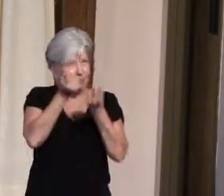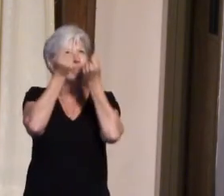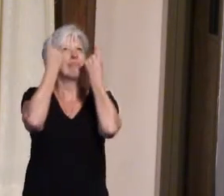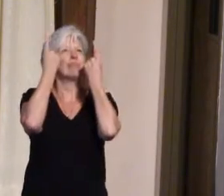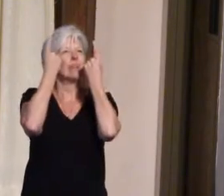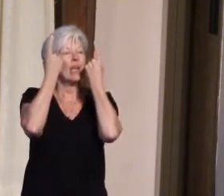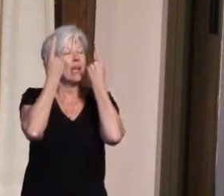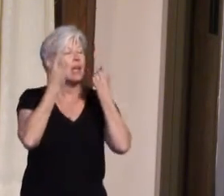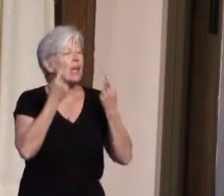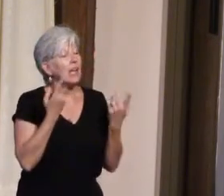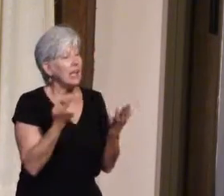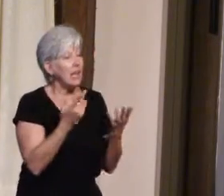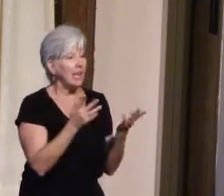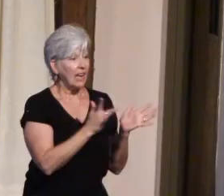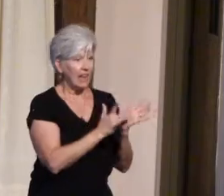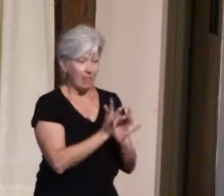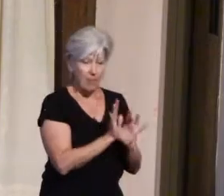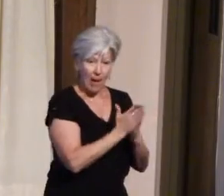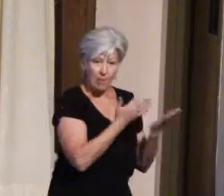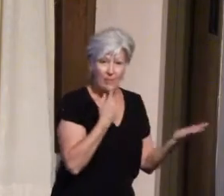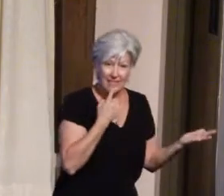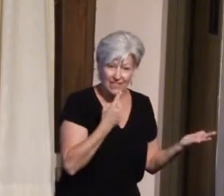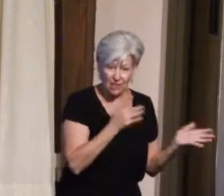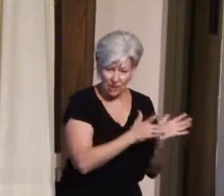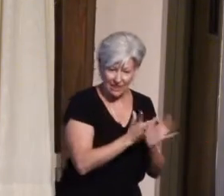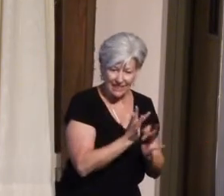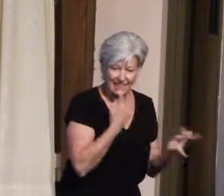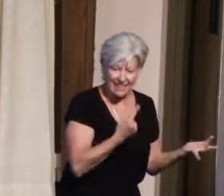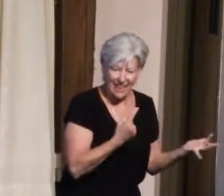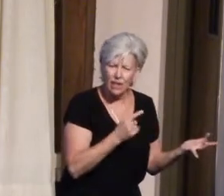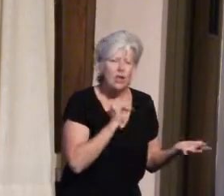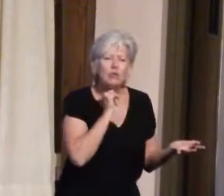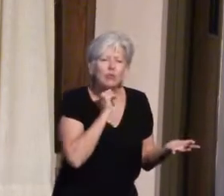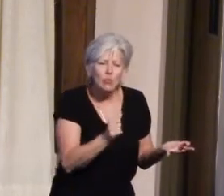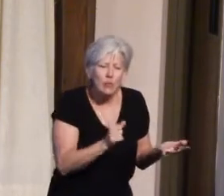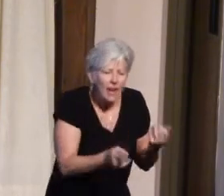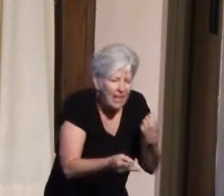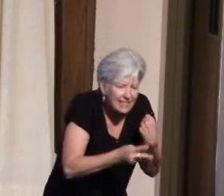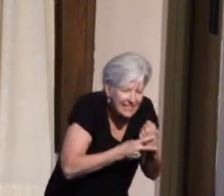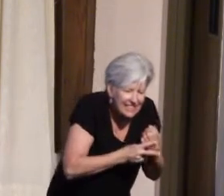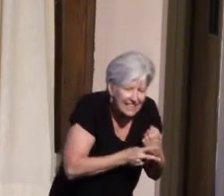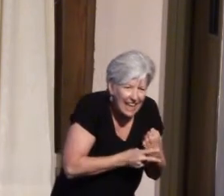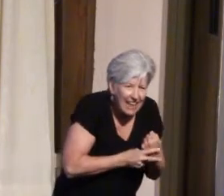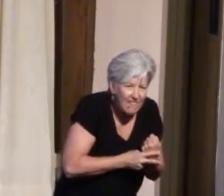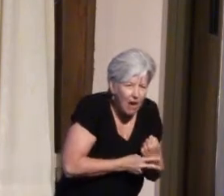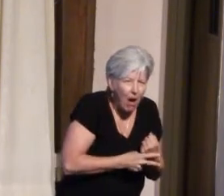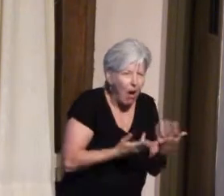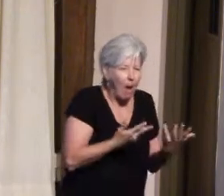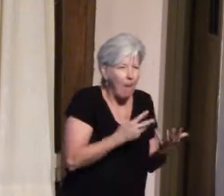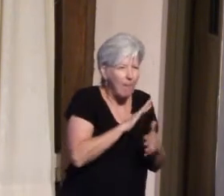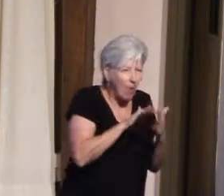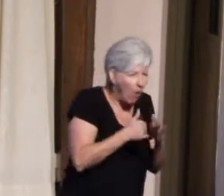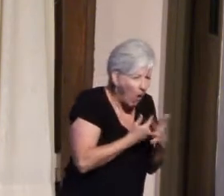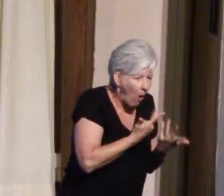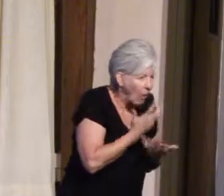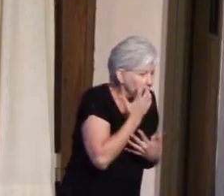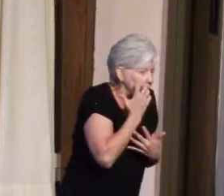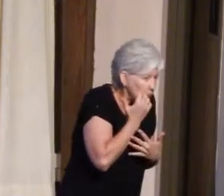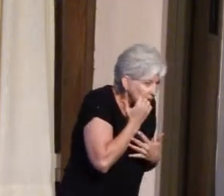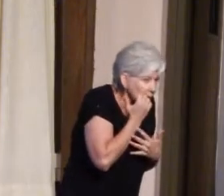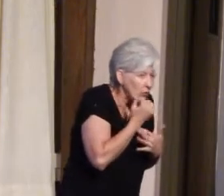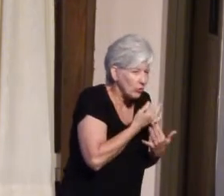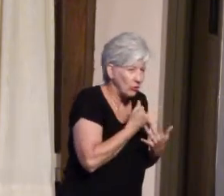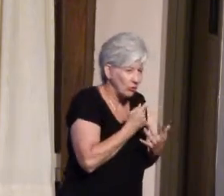up for yourselves treasures on earth, where moth and rust consume and where the thieves break in and steal, but store up for yourselves treasures